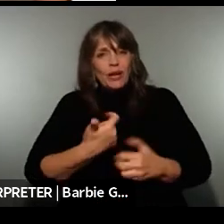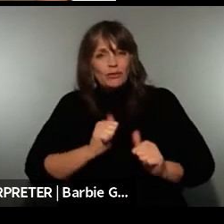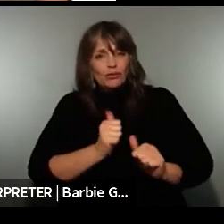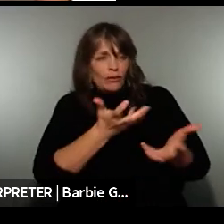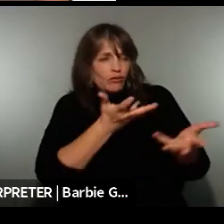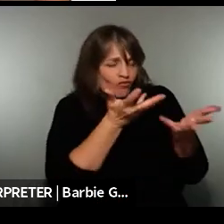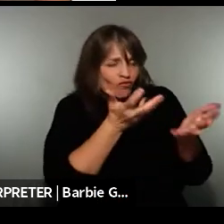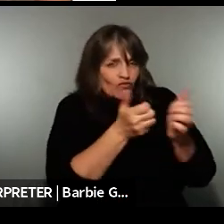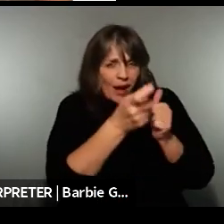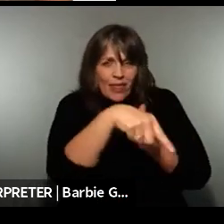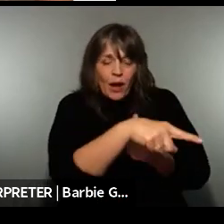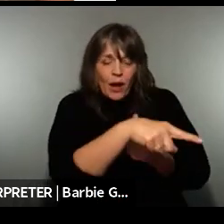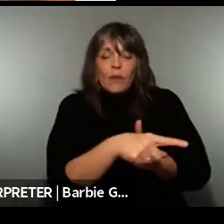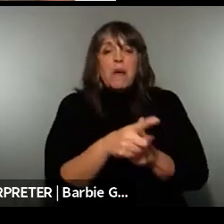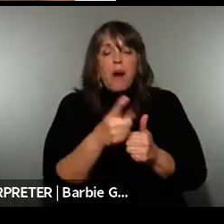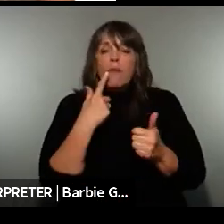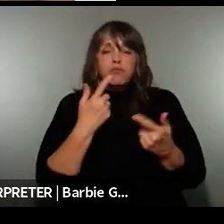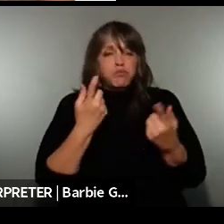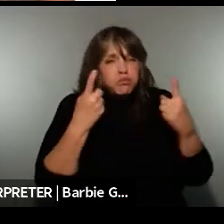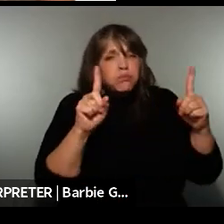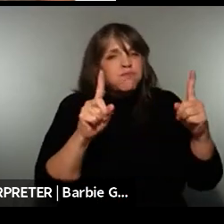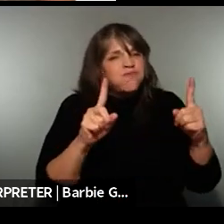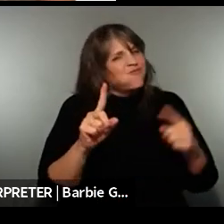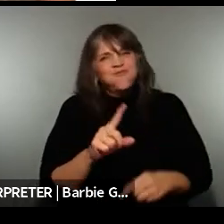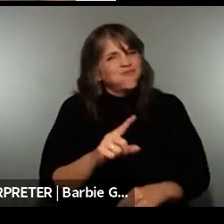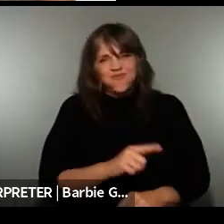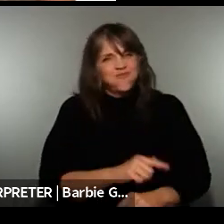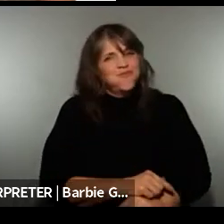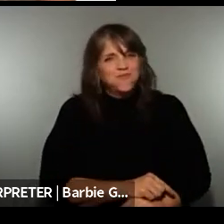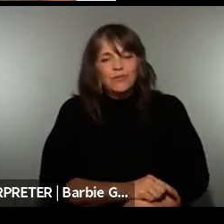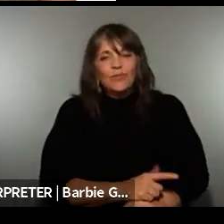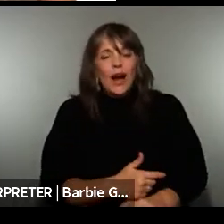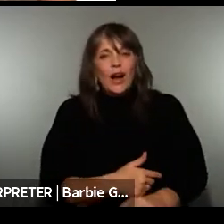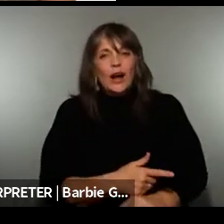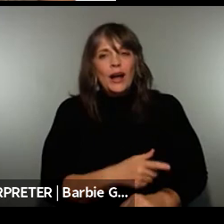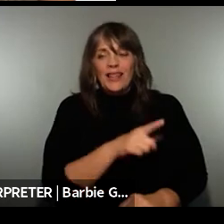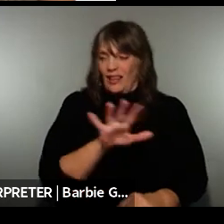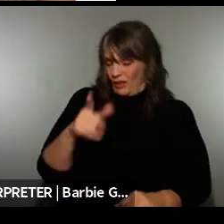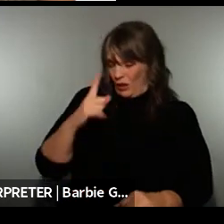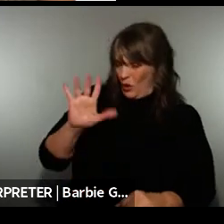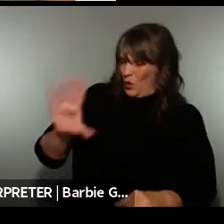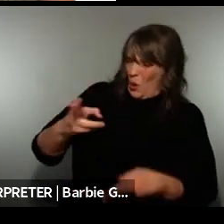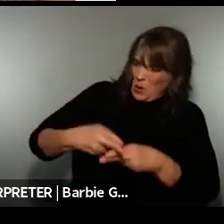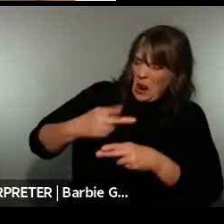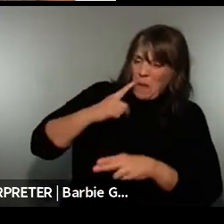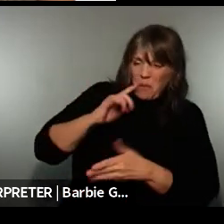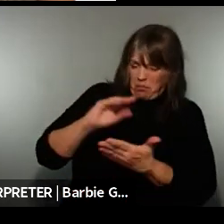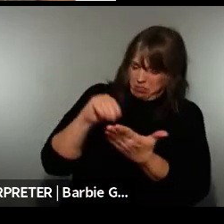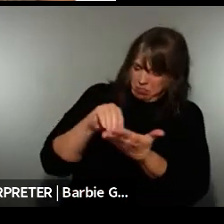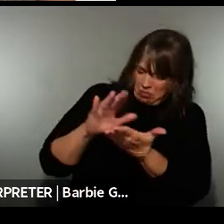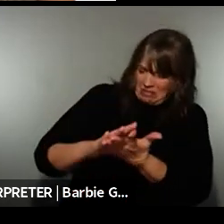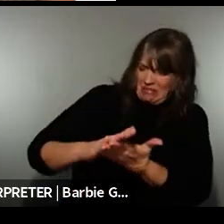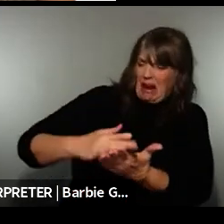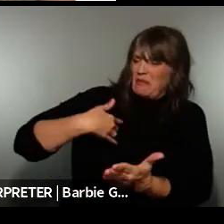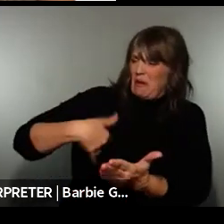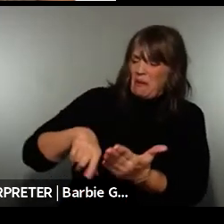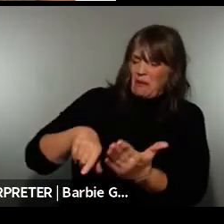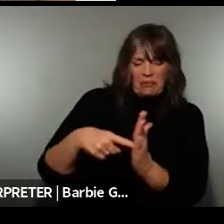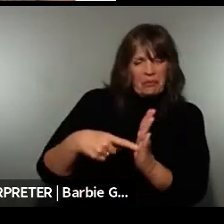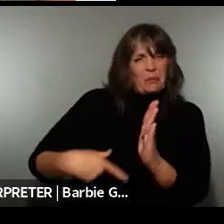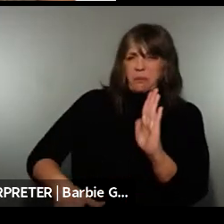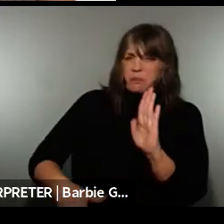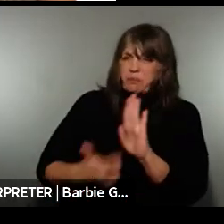go well. In fact, I was sort of told I would be blacklisted for even bringing up the conversation.